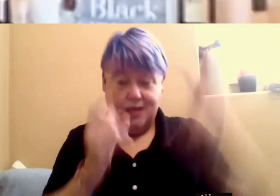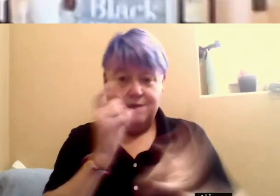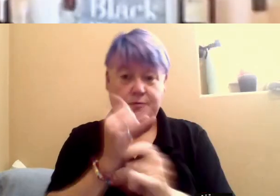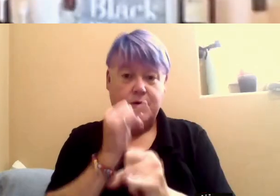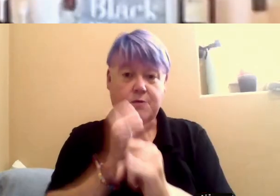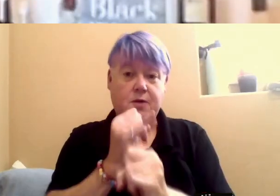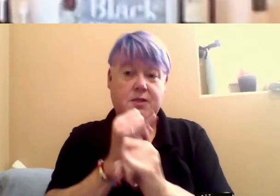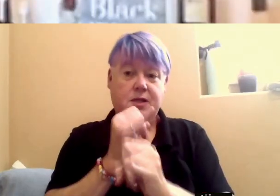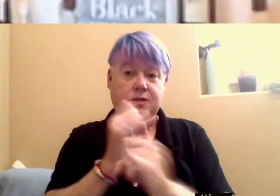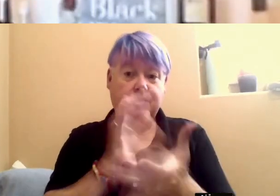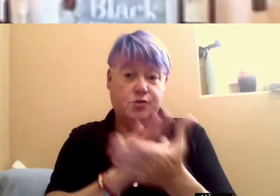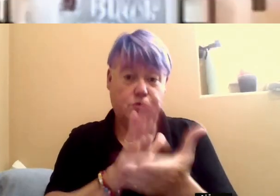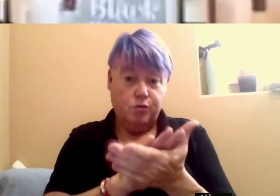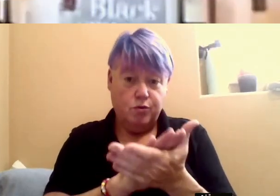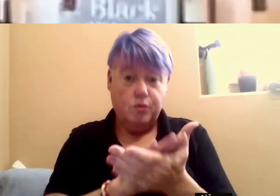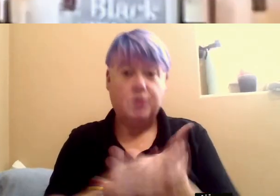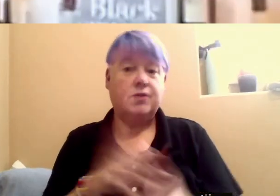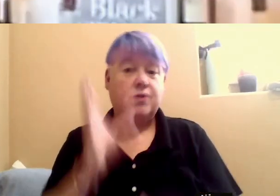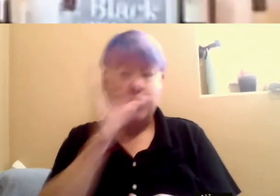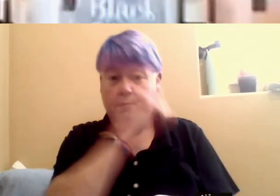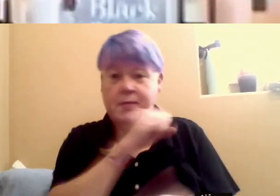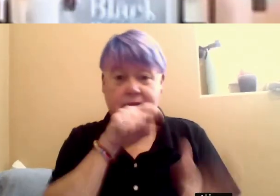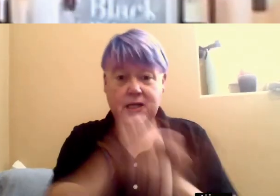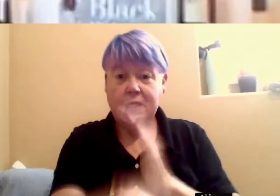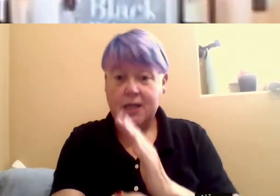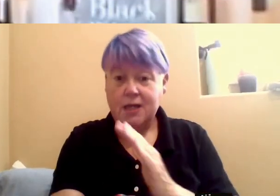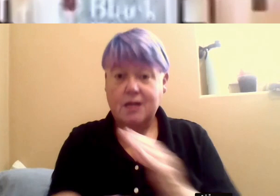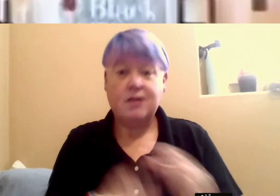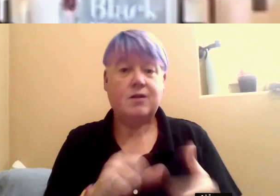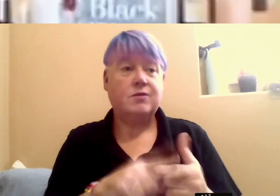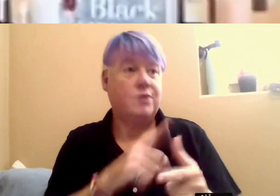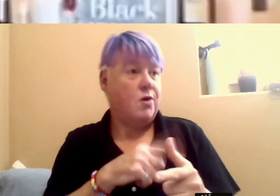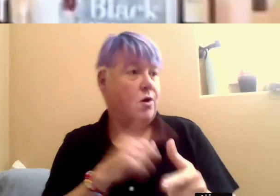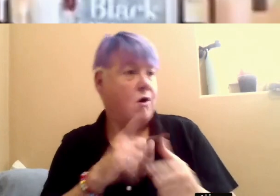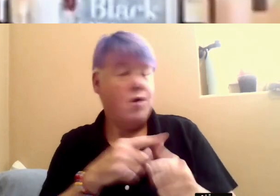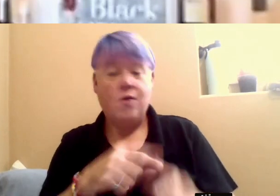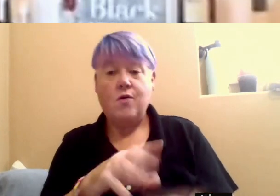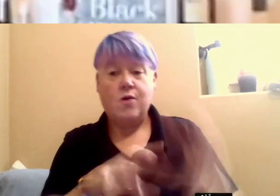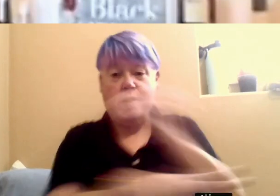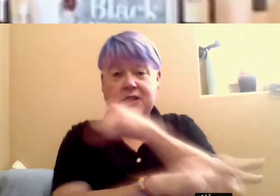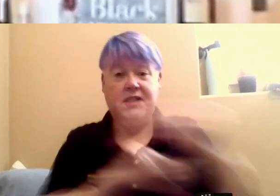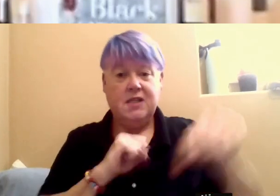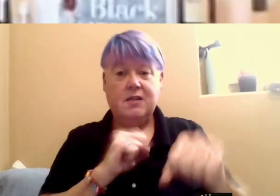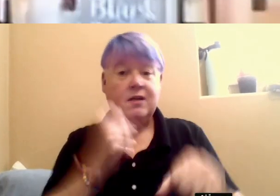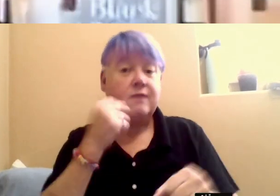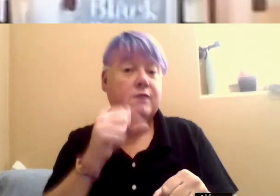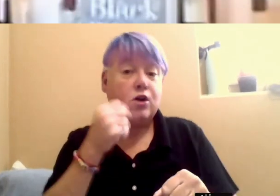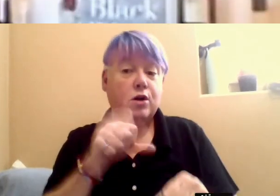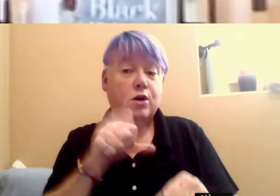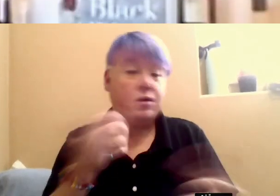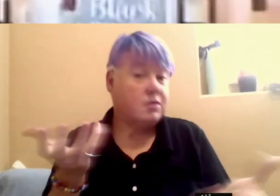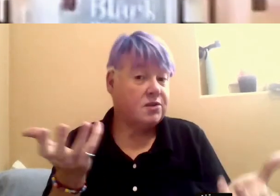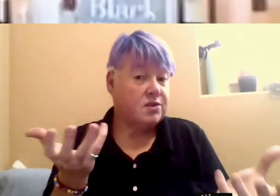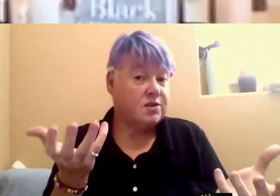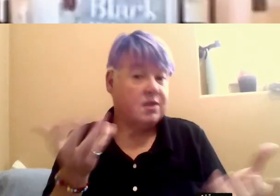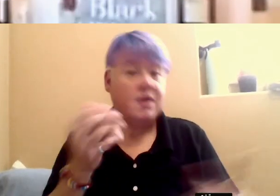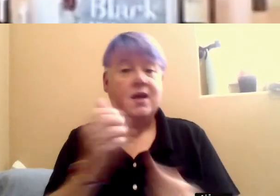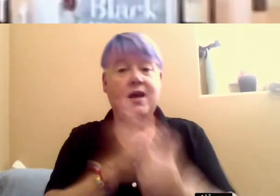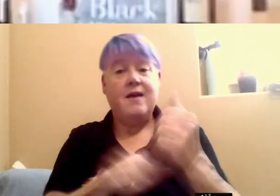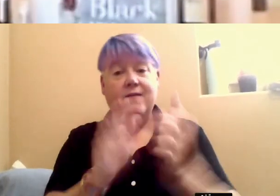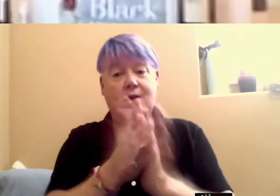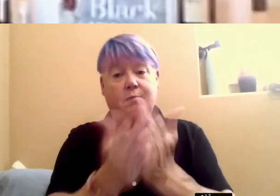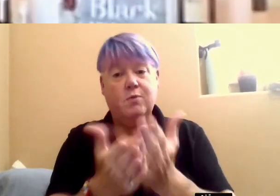it's missing and murdered Indigenous women and girls, whatever it might be, every book that I write has